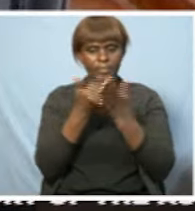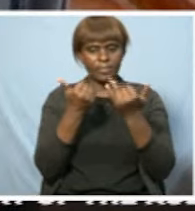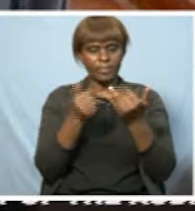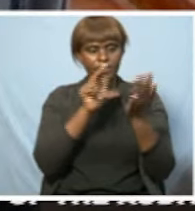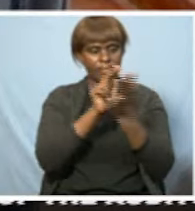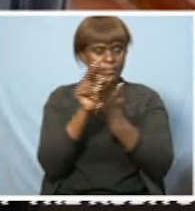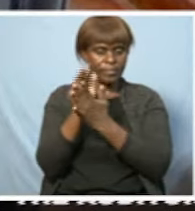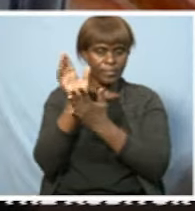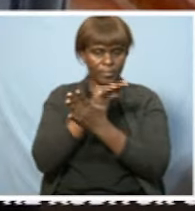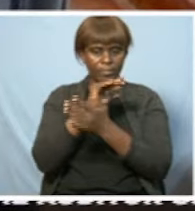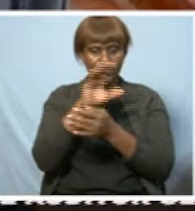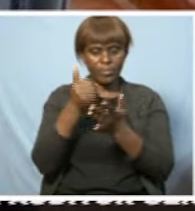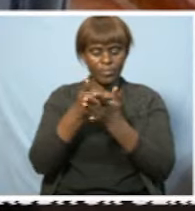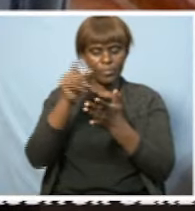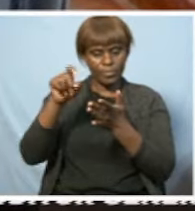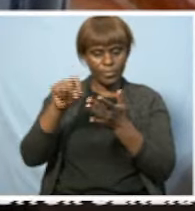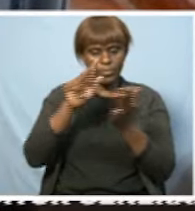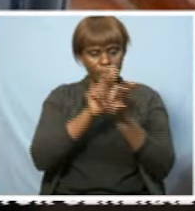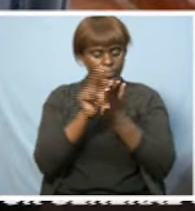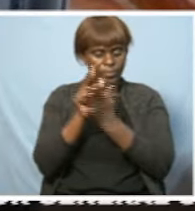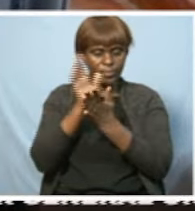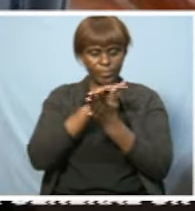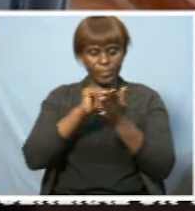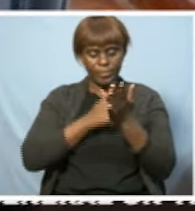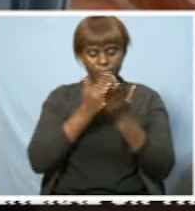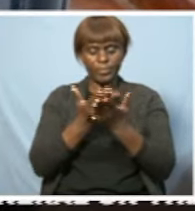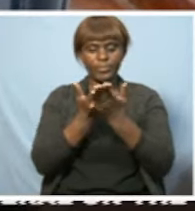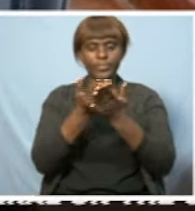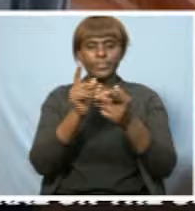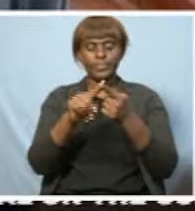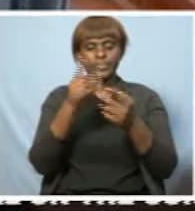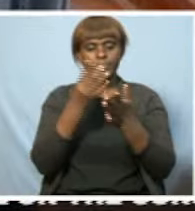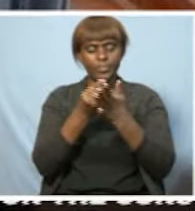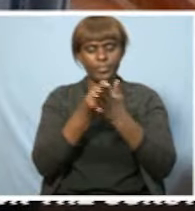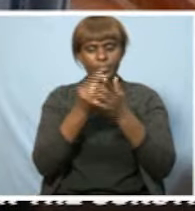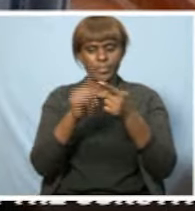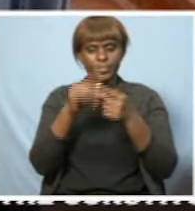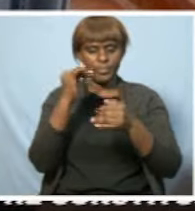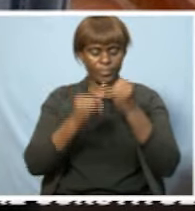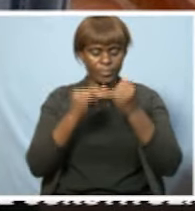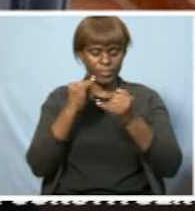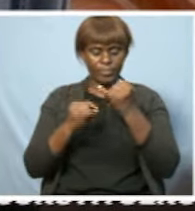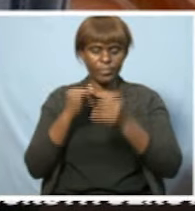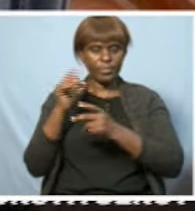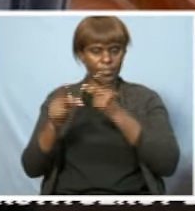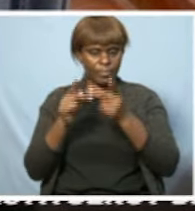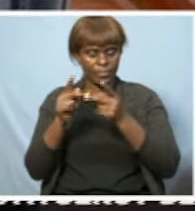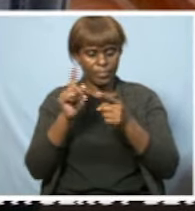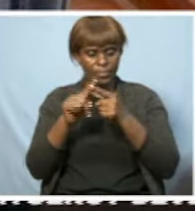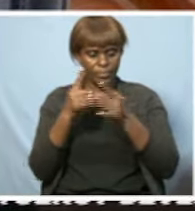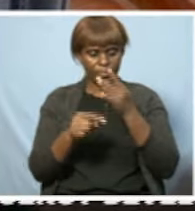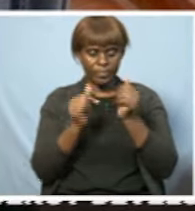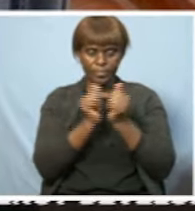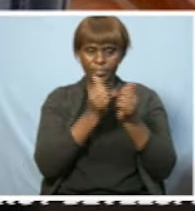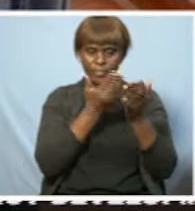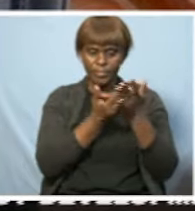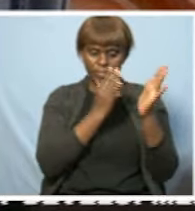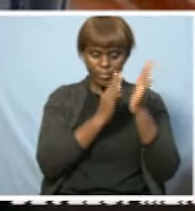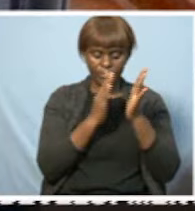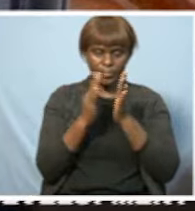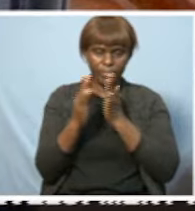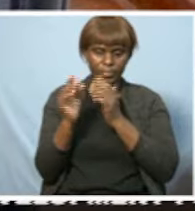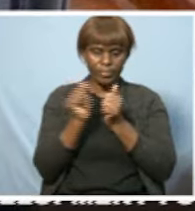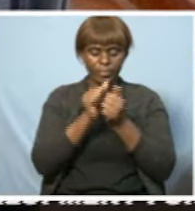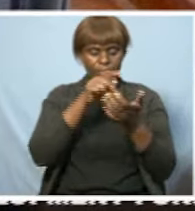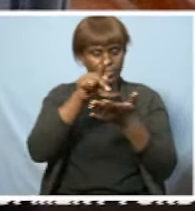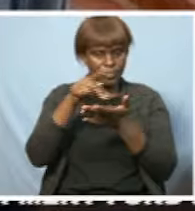signatories required have signed, and we submit to finance to complete the process. But in terms of preparation and